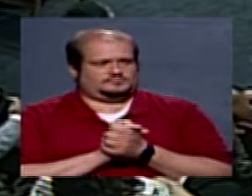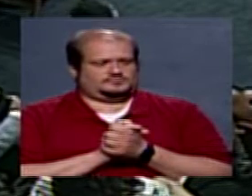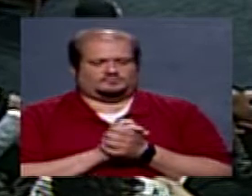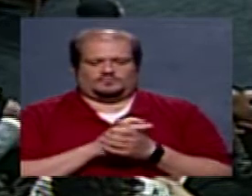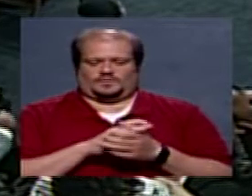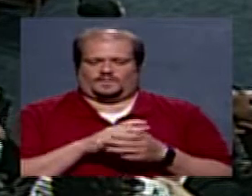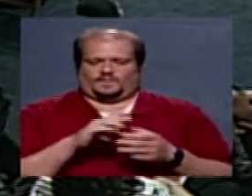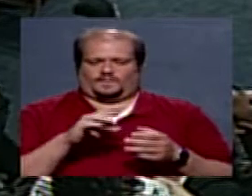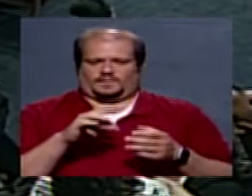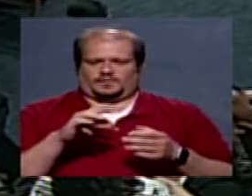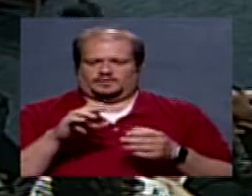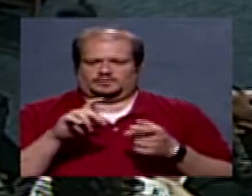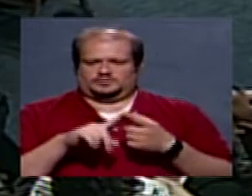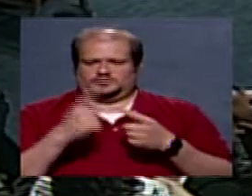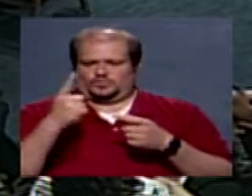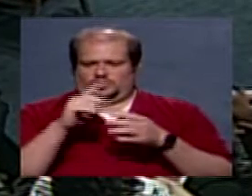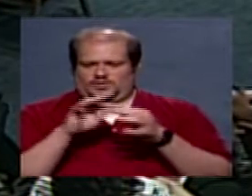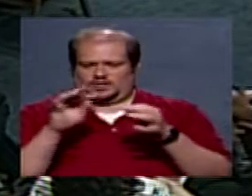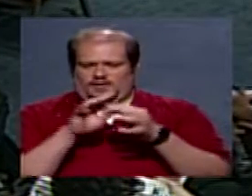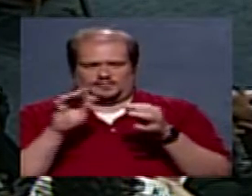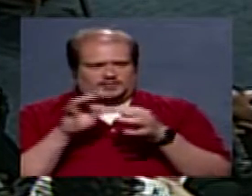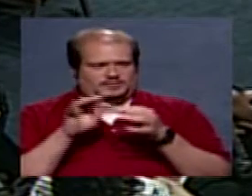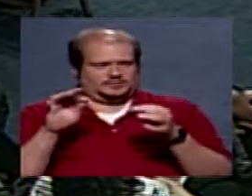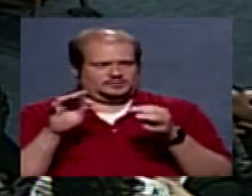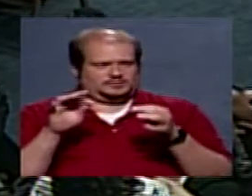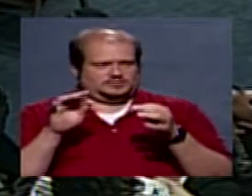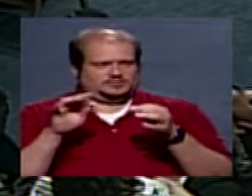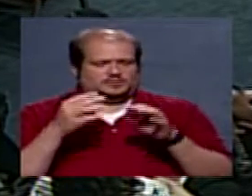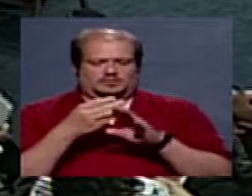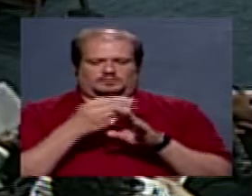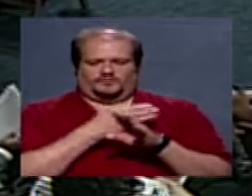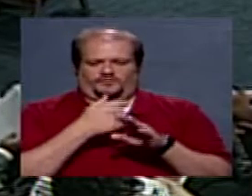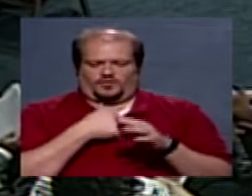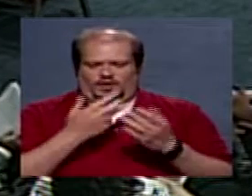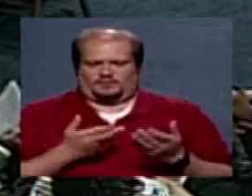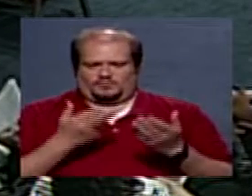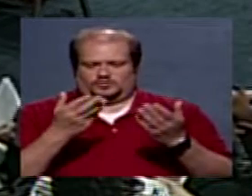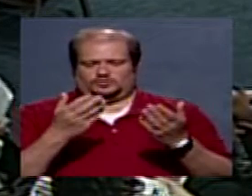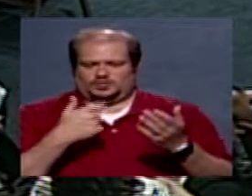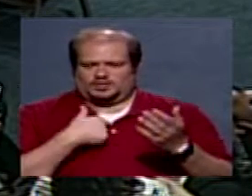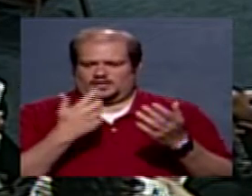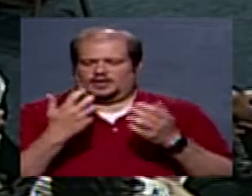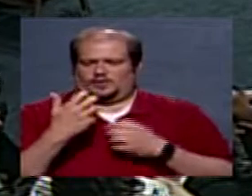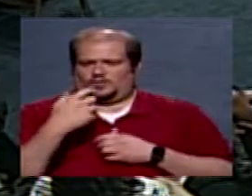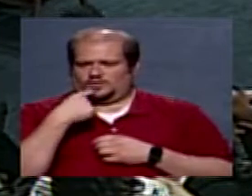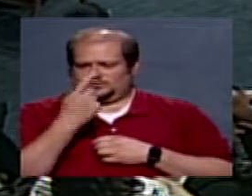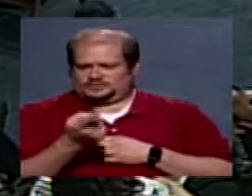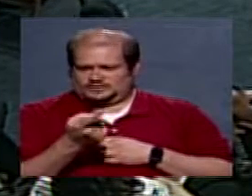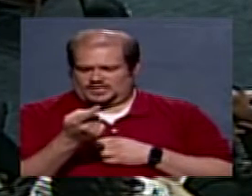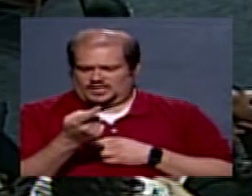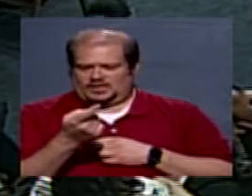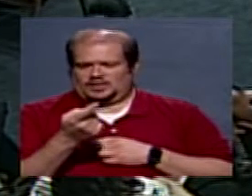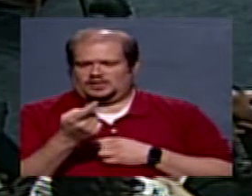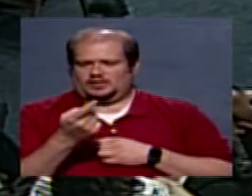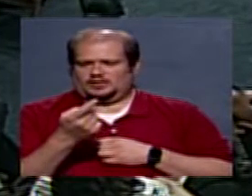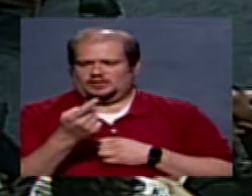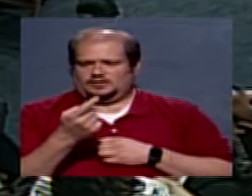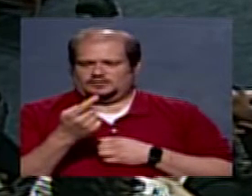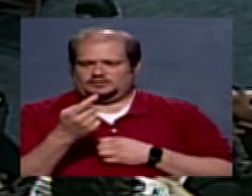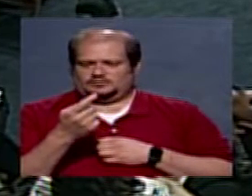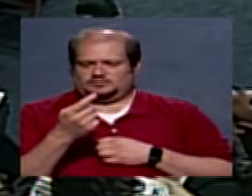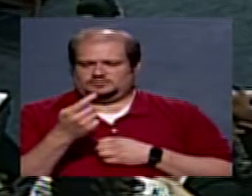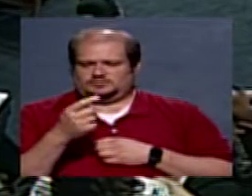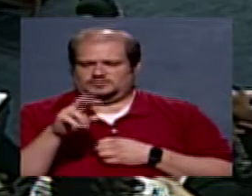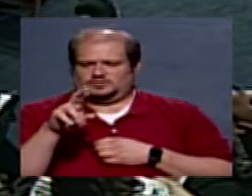Madam Chair, just one comment. Before I make a motion, I do want to tell Ms.